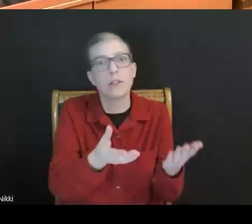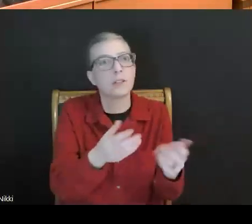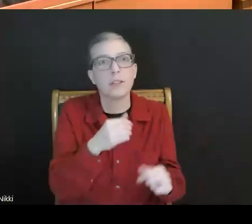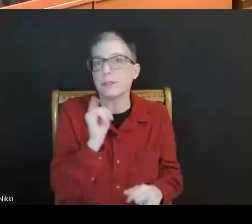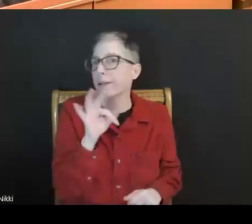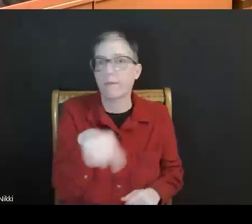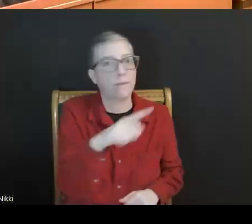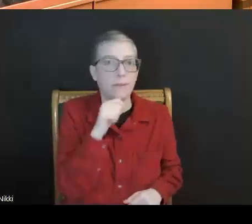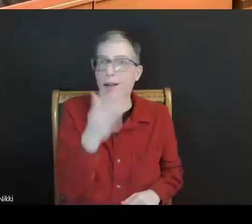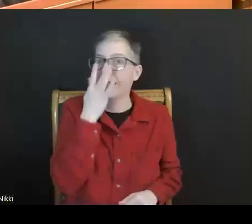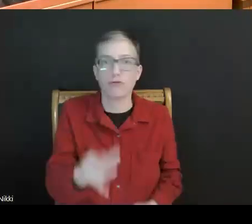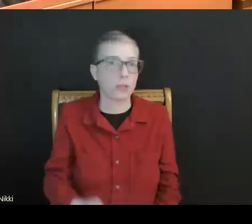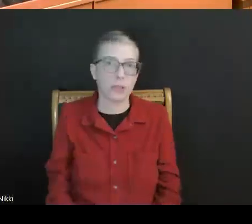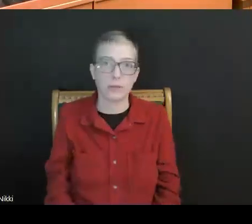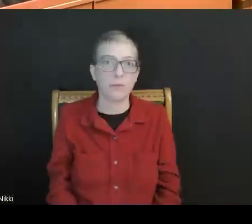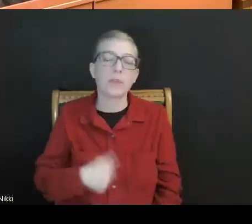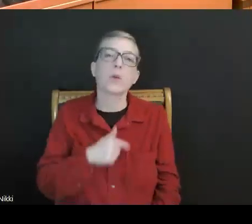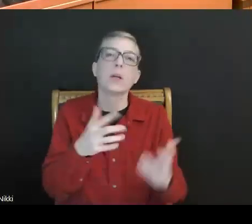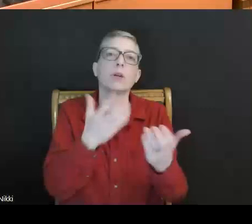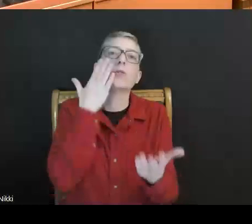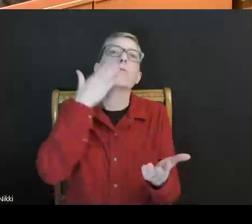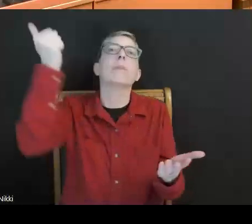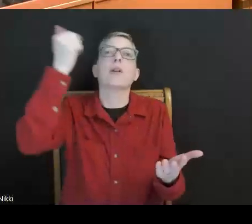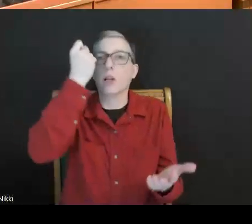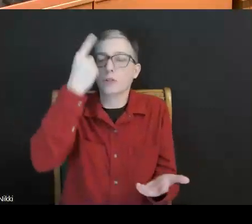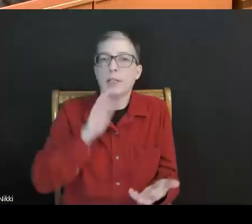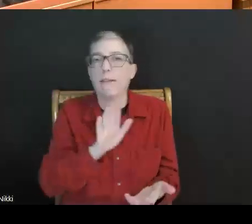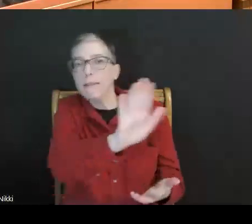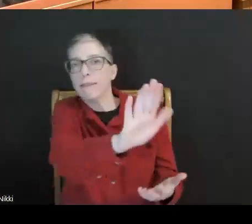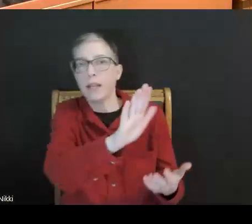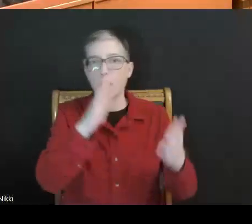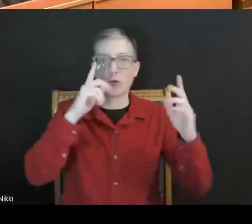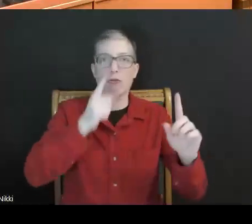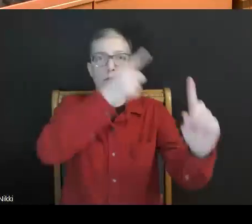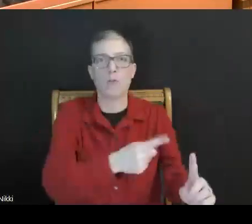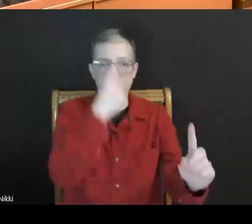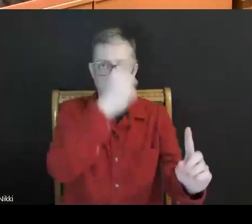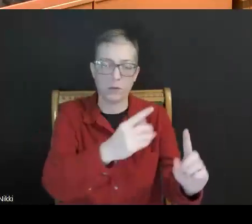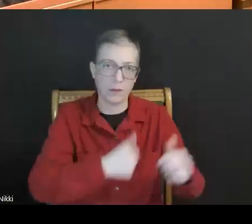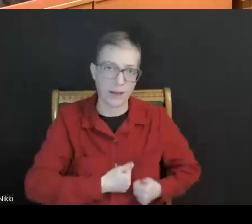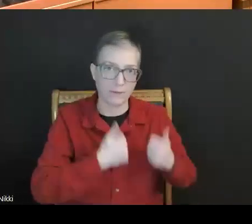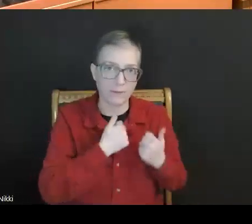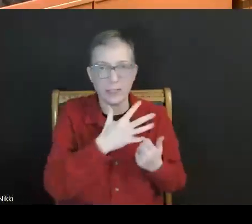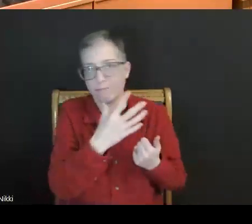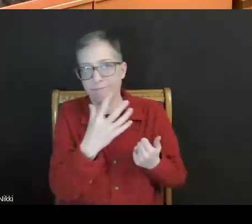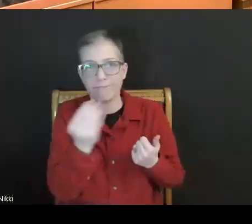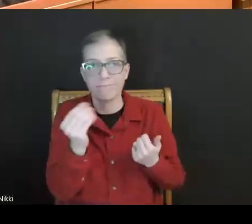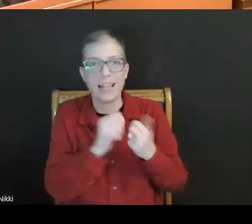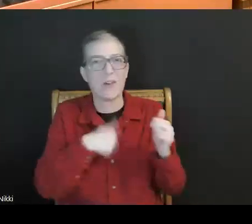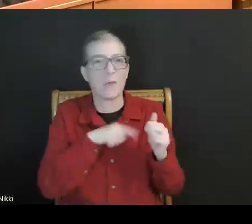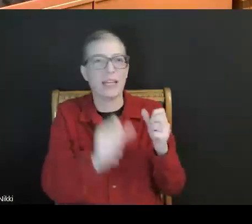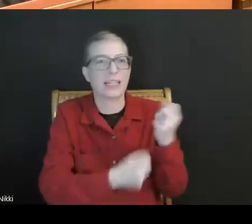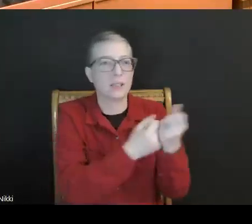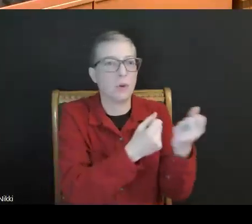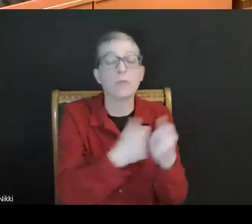to understand what is it that they hope for in their life and how can we promote that recovery. And I think we have time for